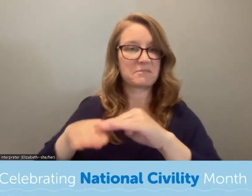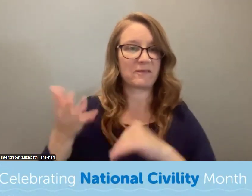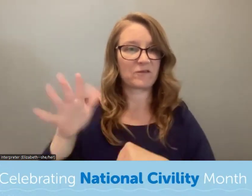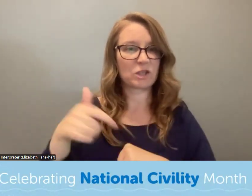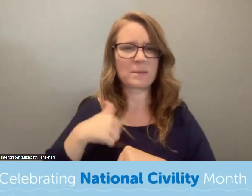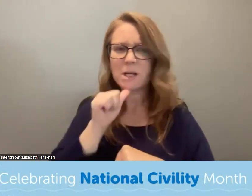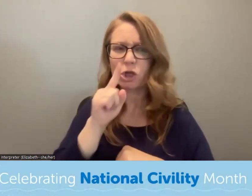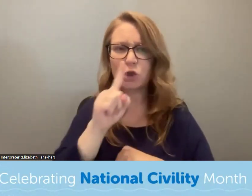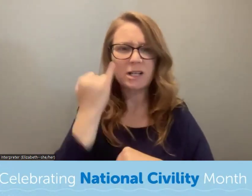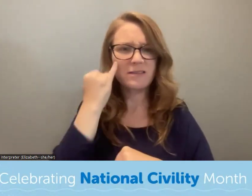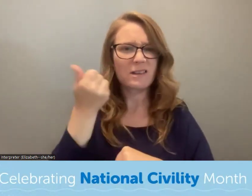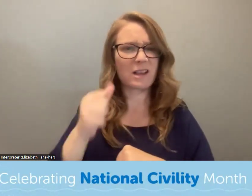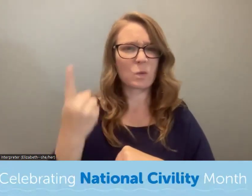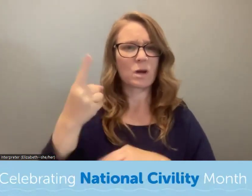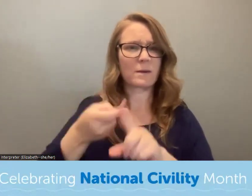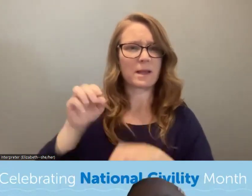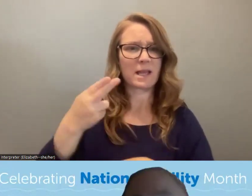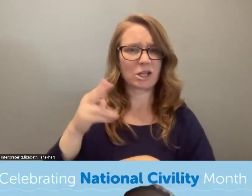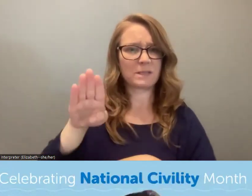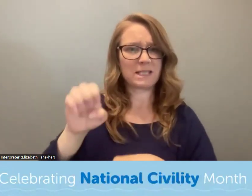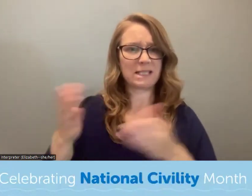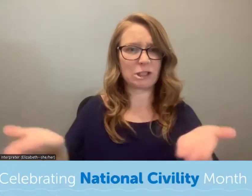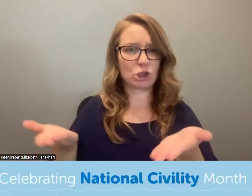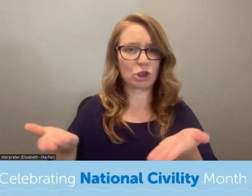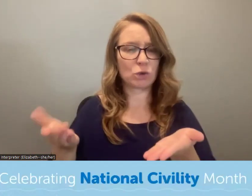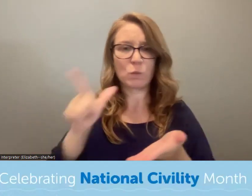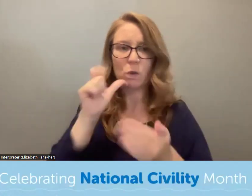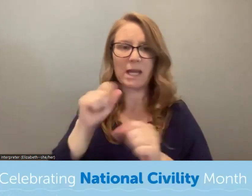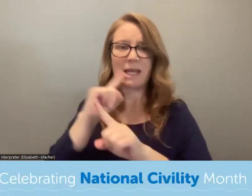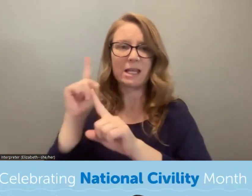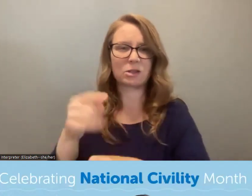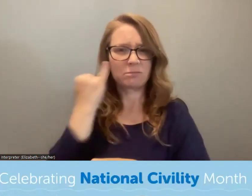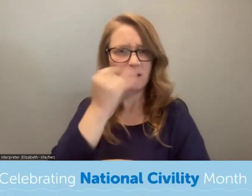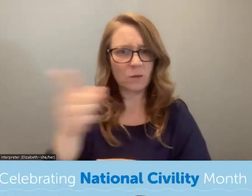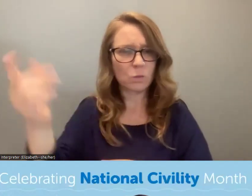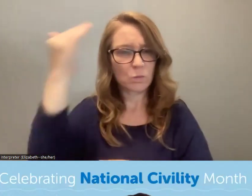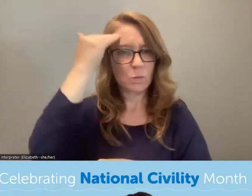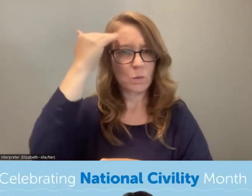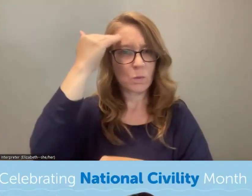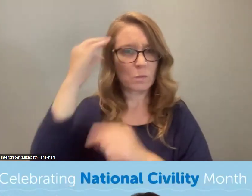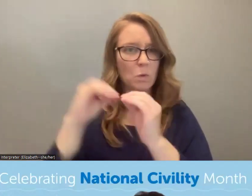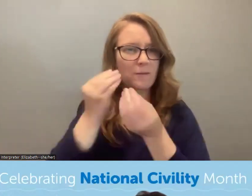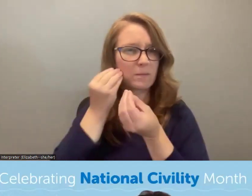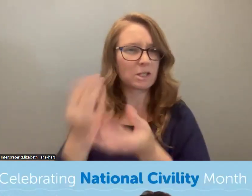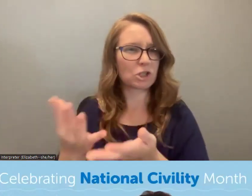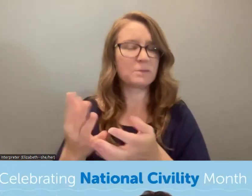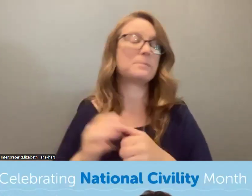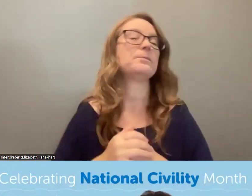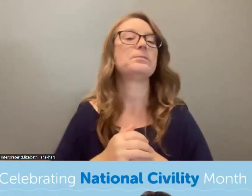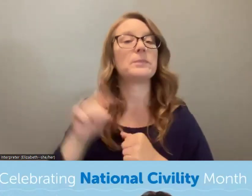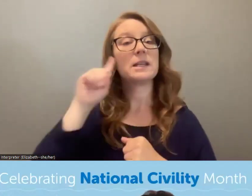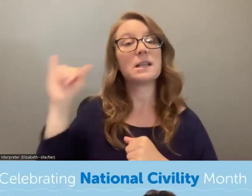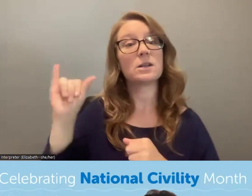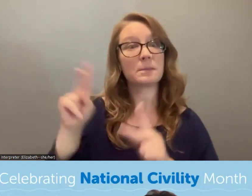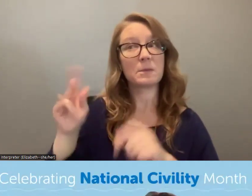have anyone from HBE that might be able to speak to this if they know anything on this, but it basically sounds like folks